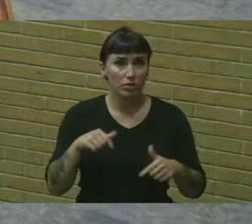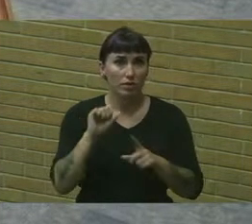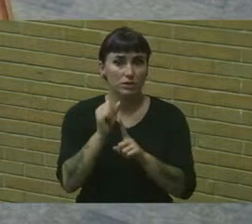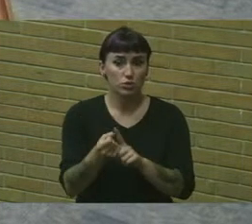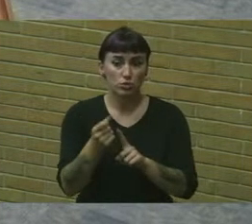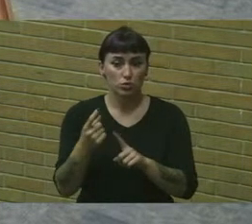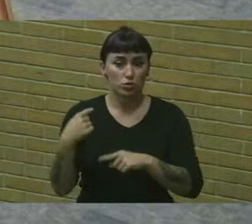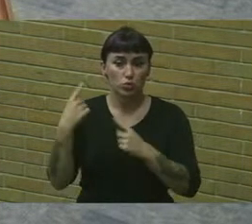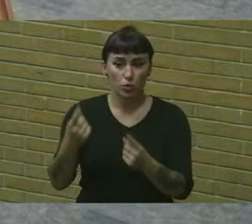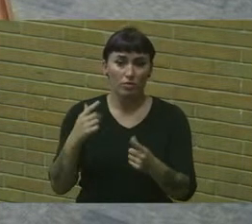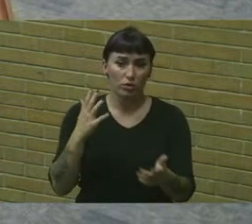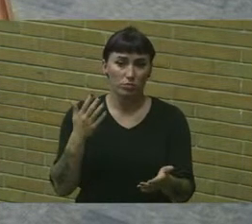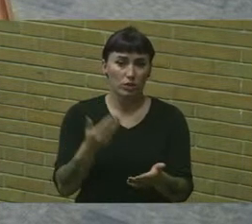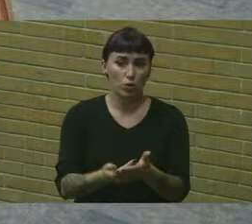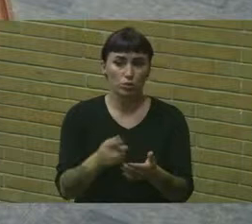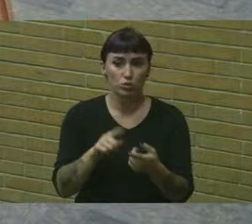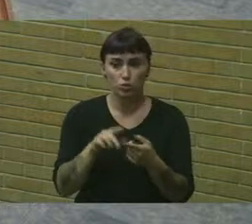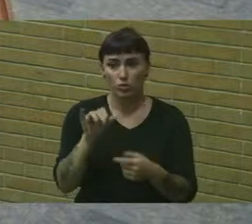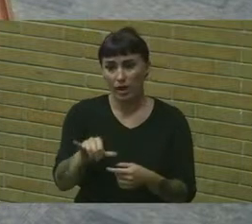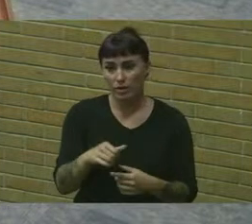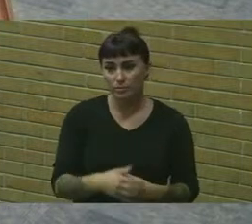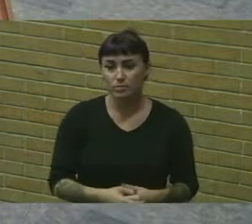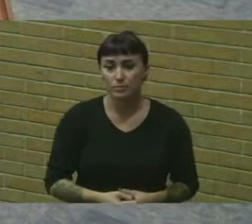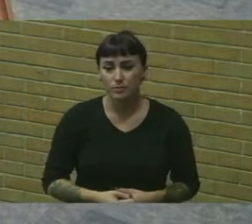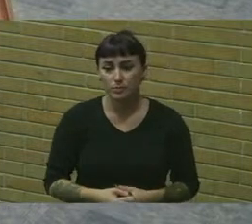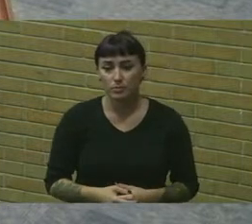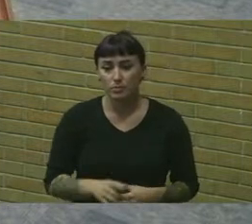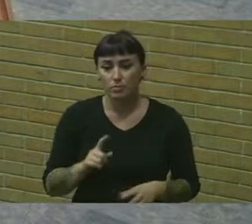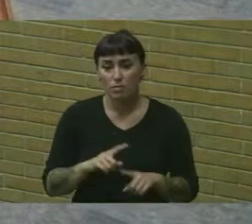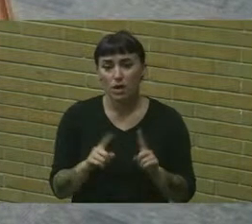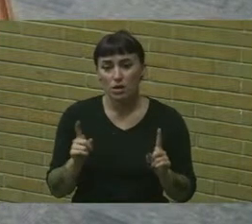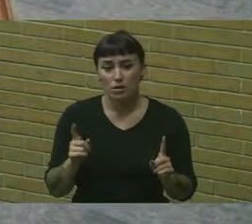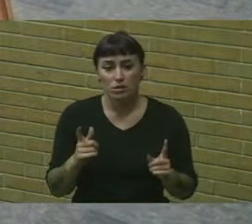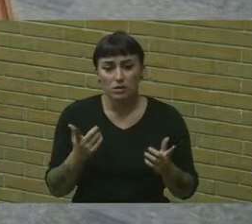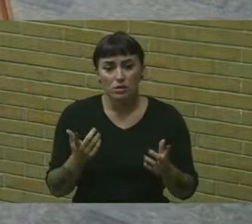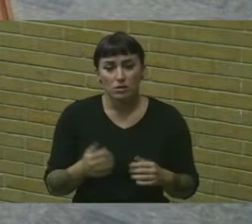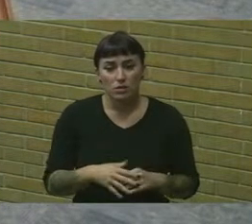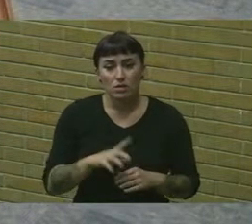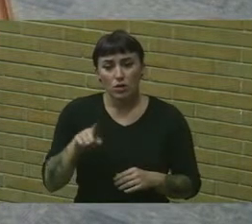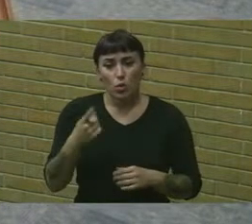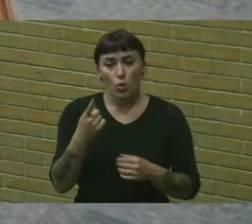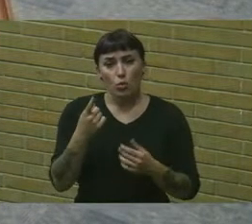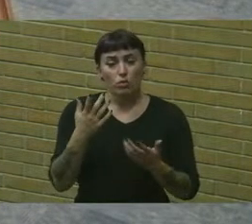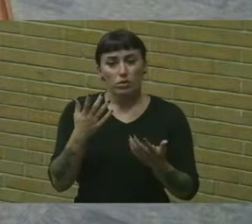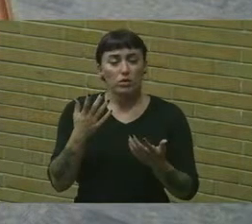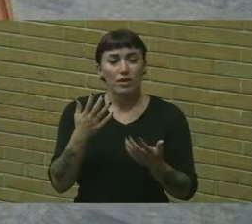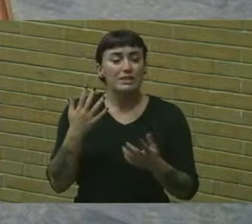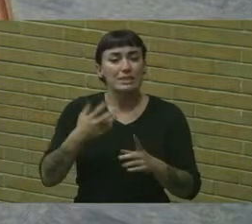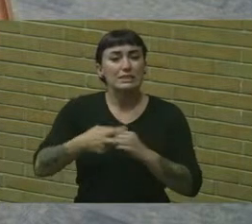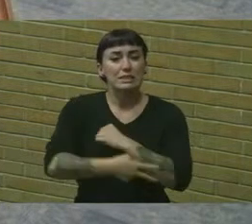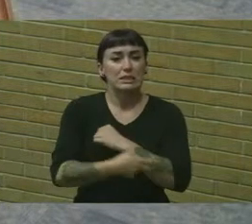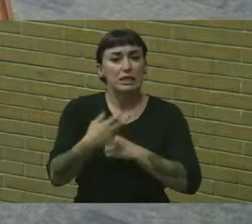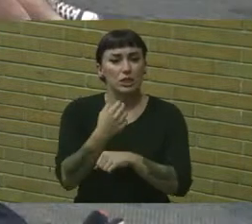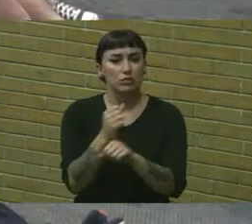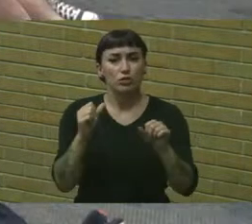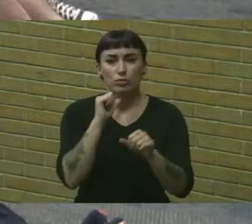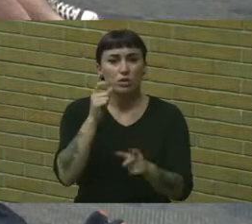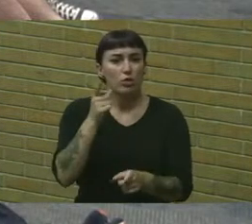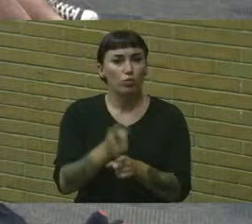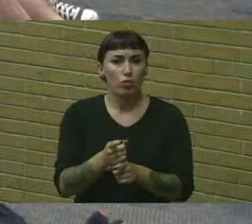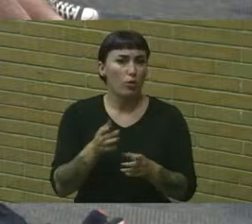situation to ever get close to. But stealing freedom is not the right way.